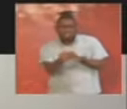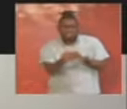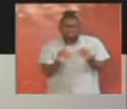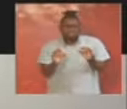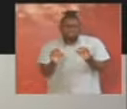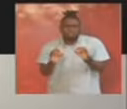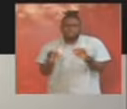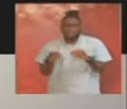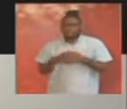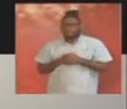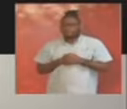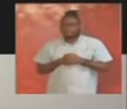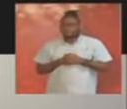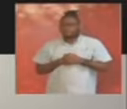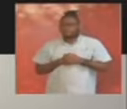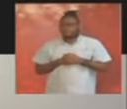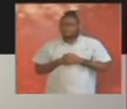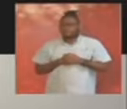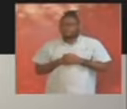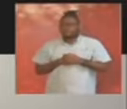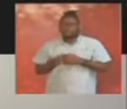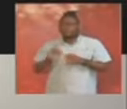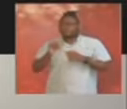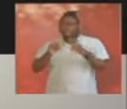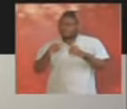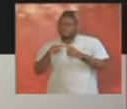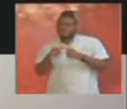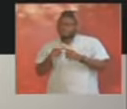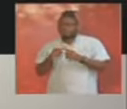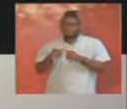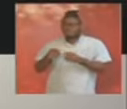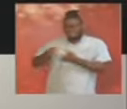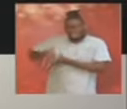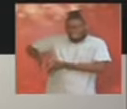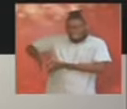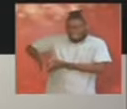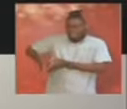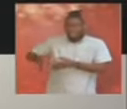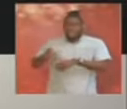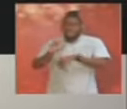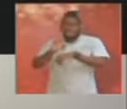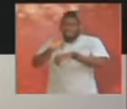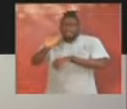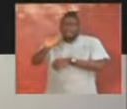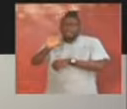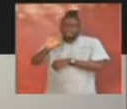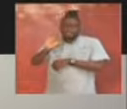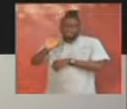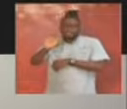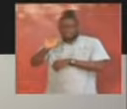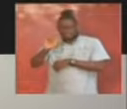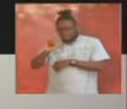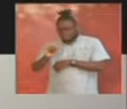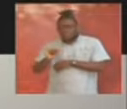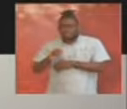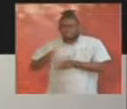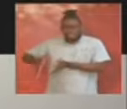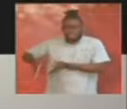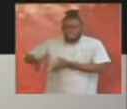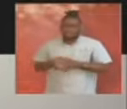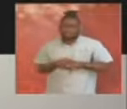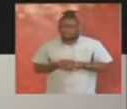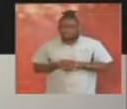side effects, and I will go into side effects in a short while. I would just like to inform the public that these responses to